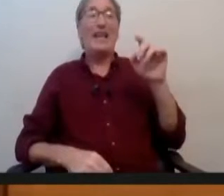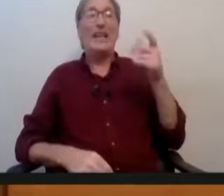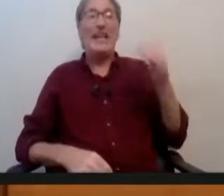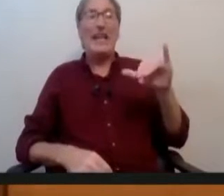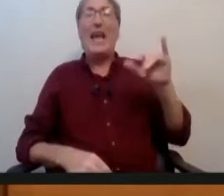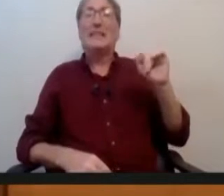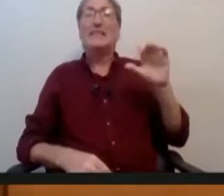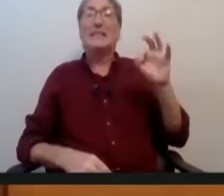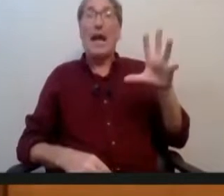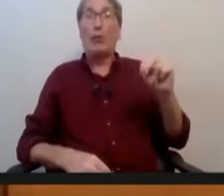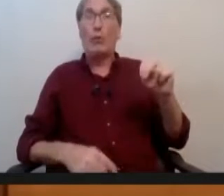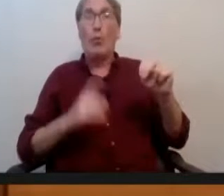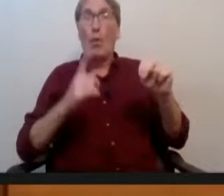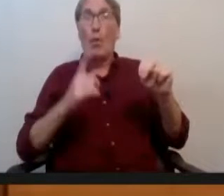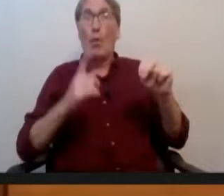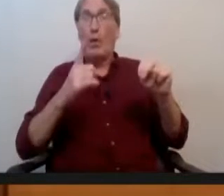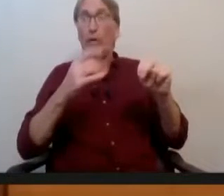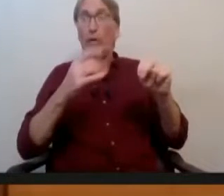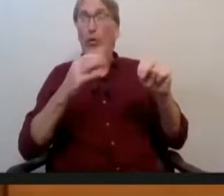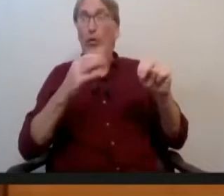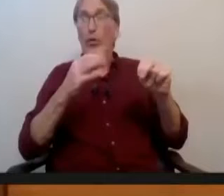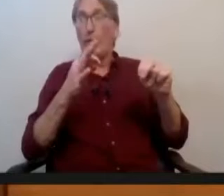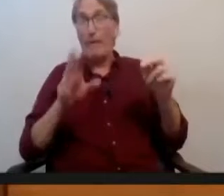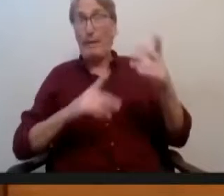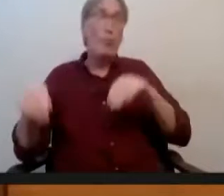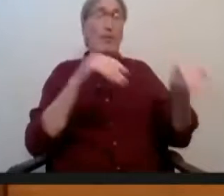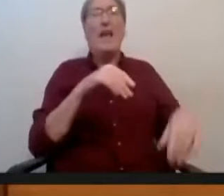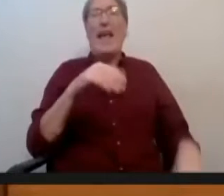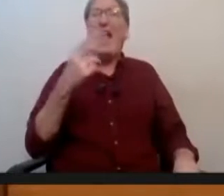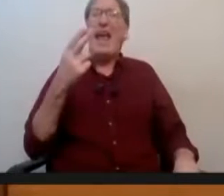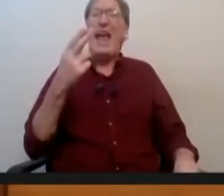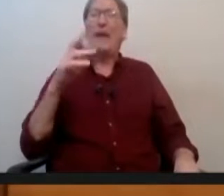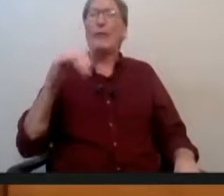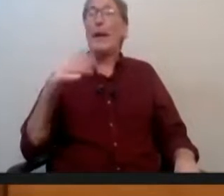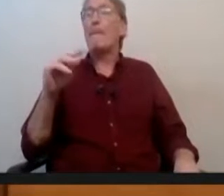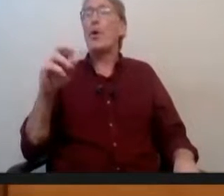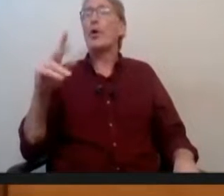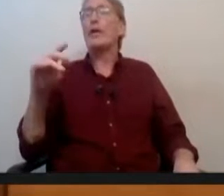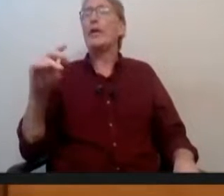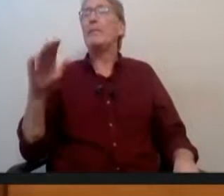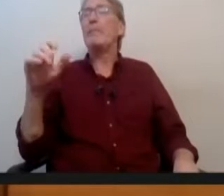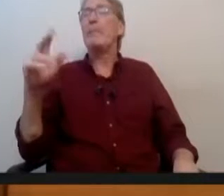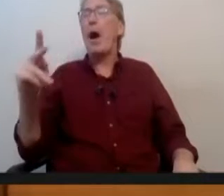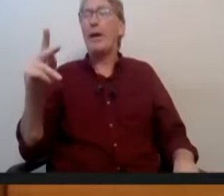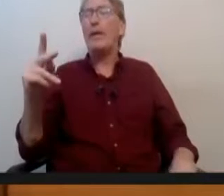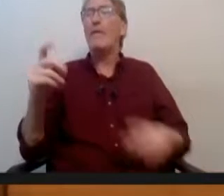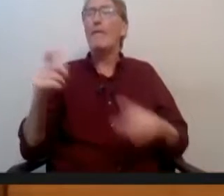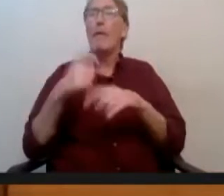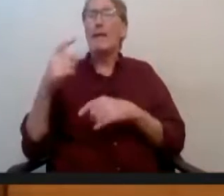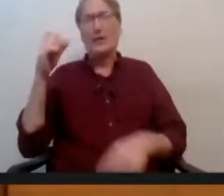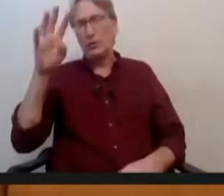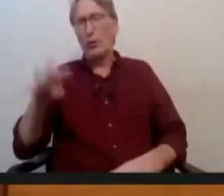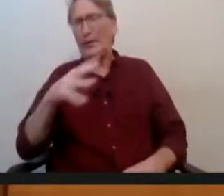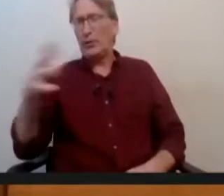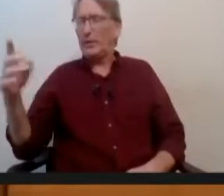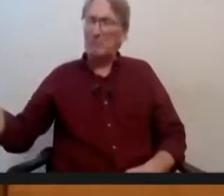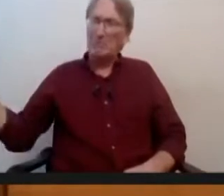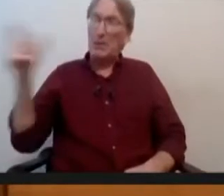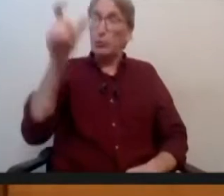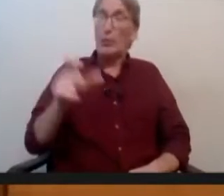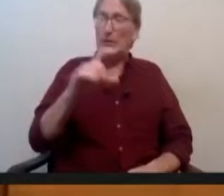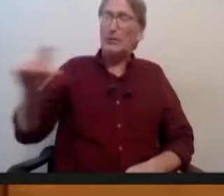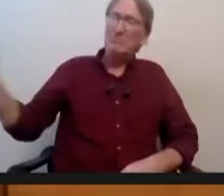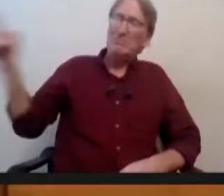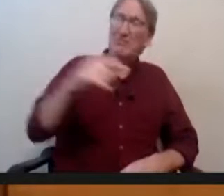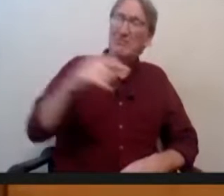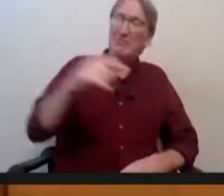to the Allegheny was Henry Rickenbach Sr., who originated from the Basel section of Switzerland. He came to Allegheny Town in 1808